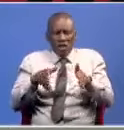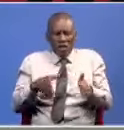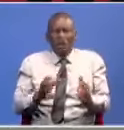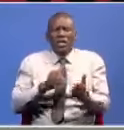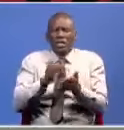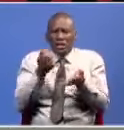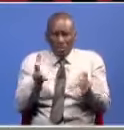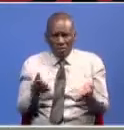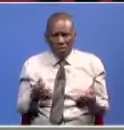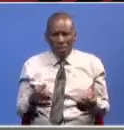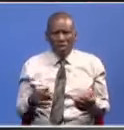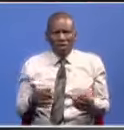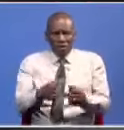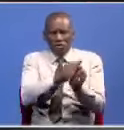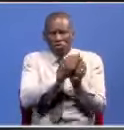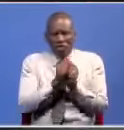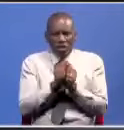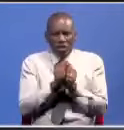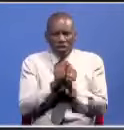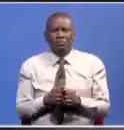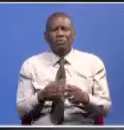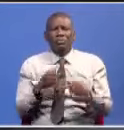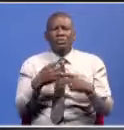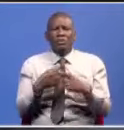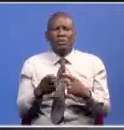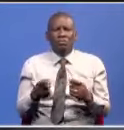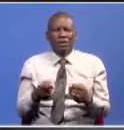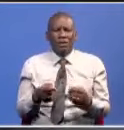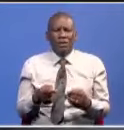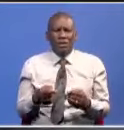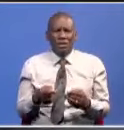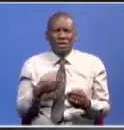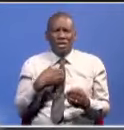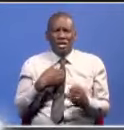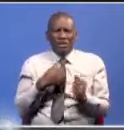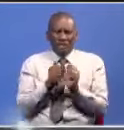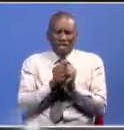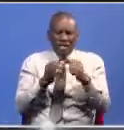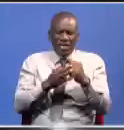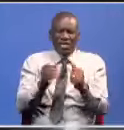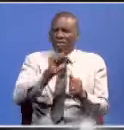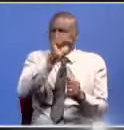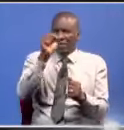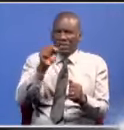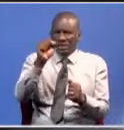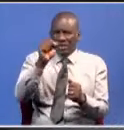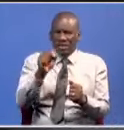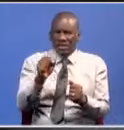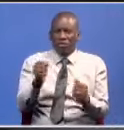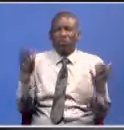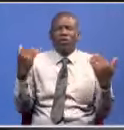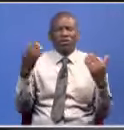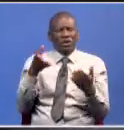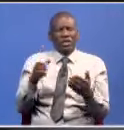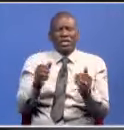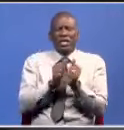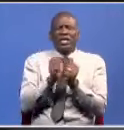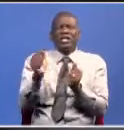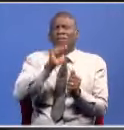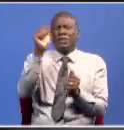sasa ni pamoja na holding an 18% stake in perpetuity